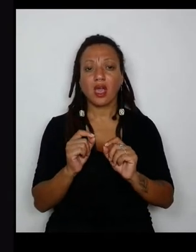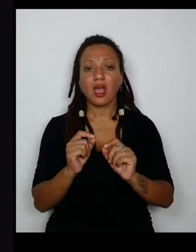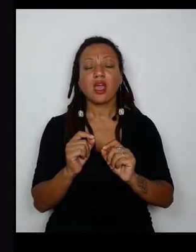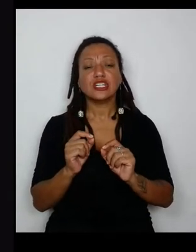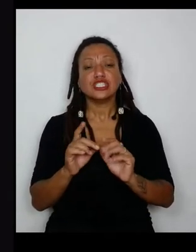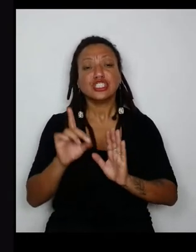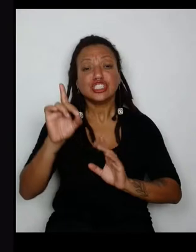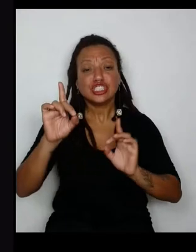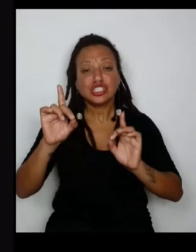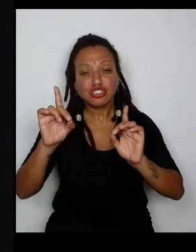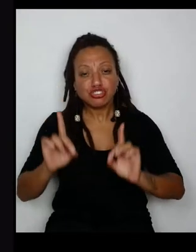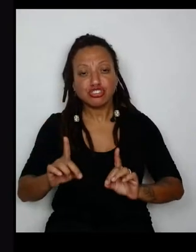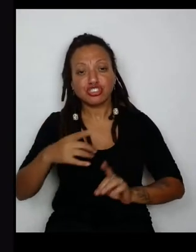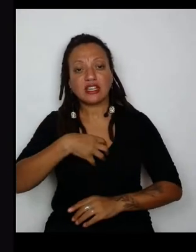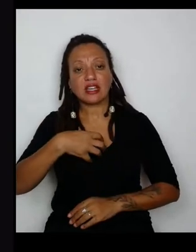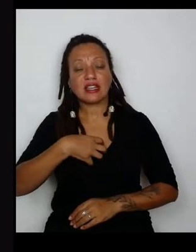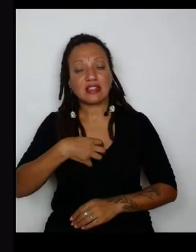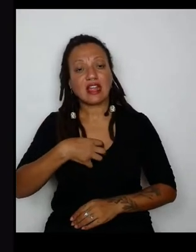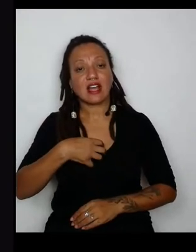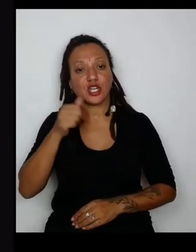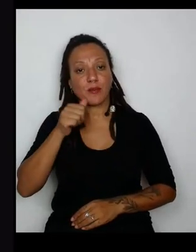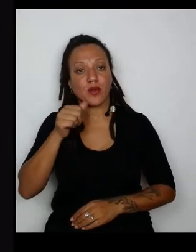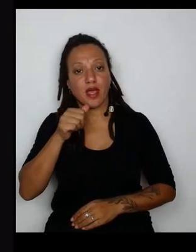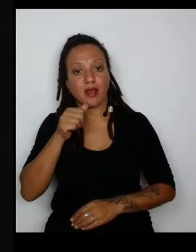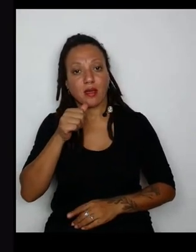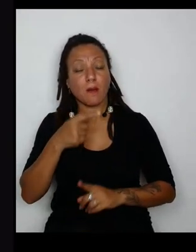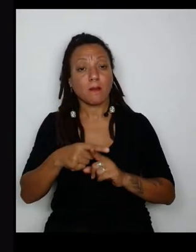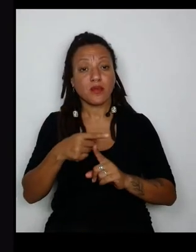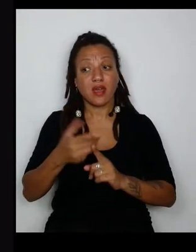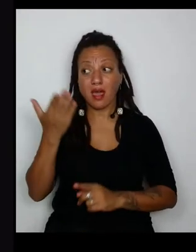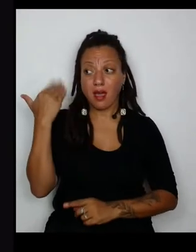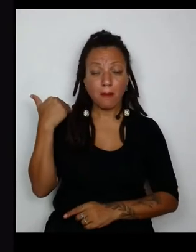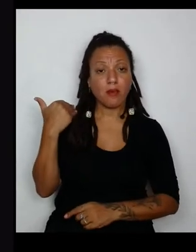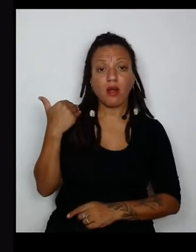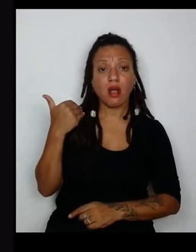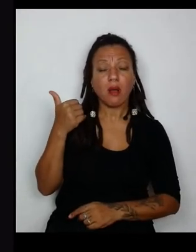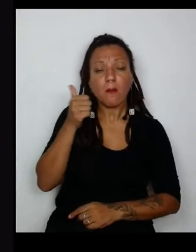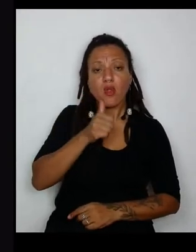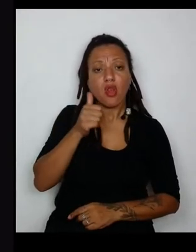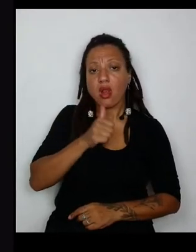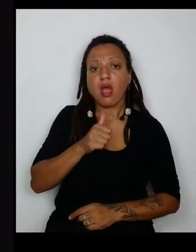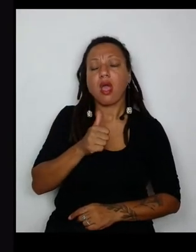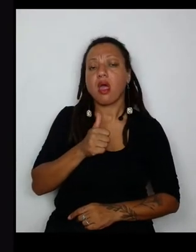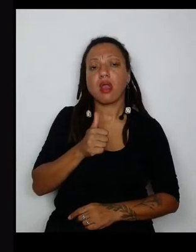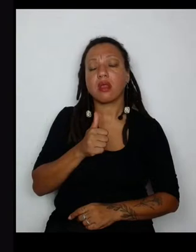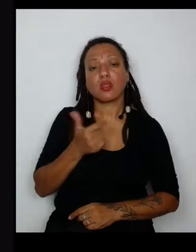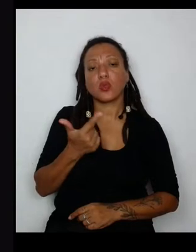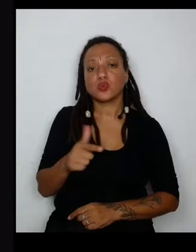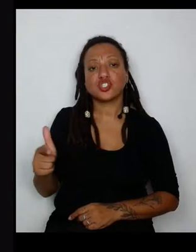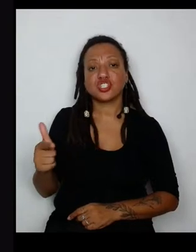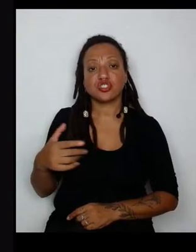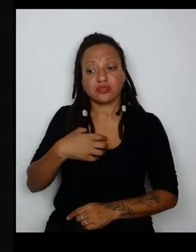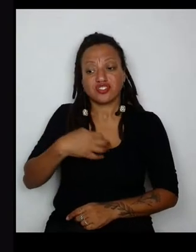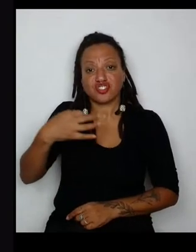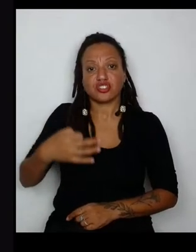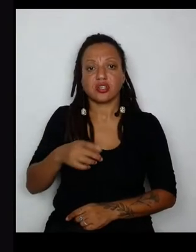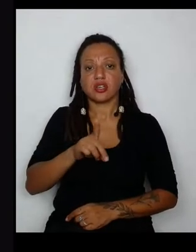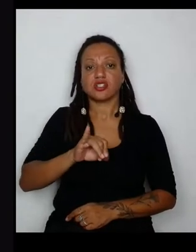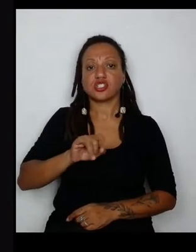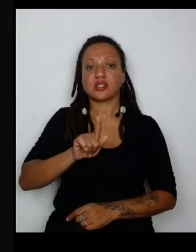them new zealand-based cook islands artists and curator sadly now deceased in viviary's